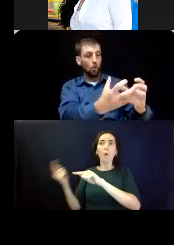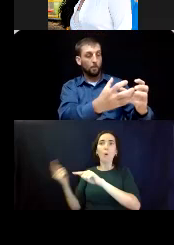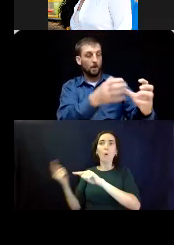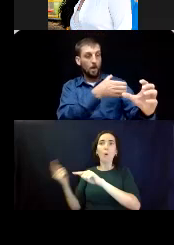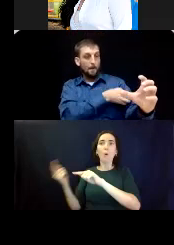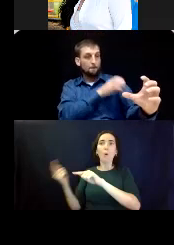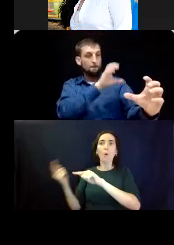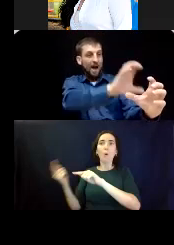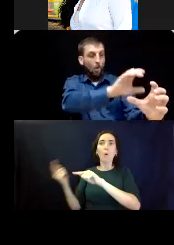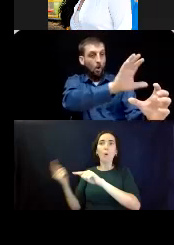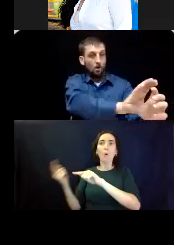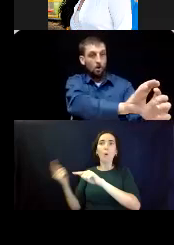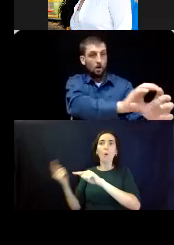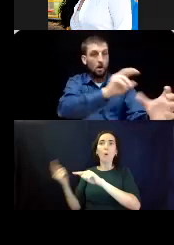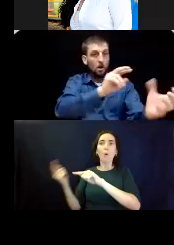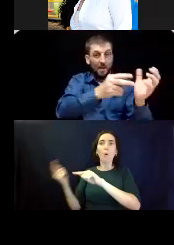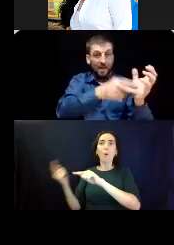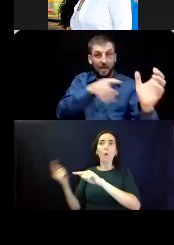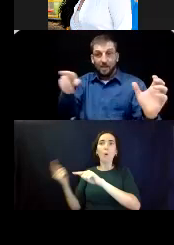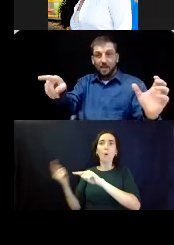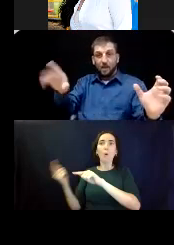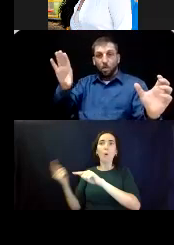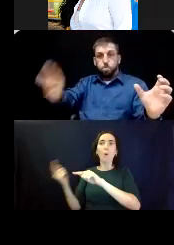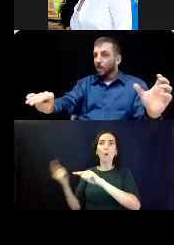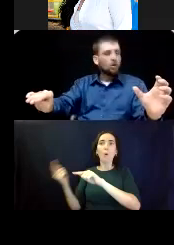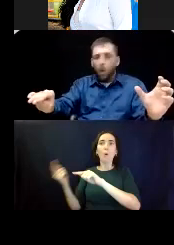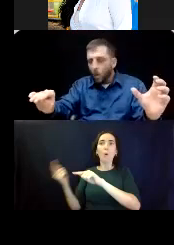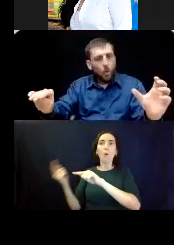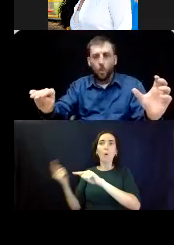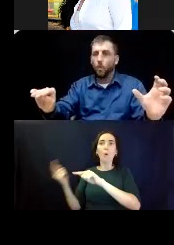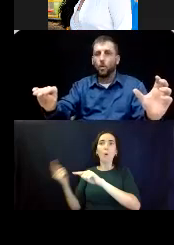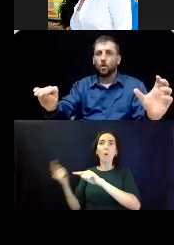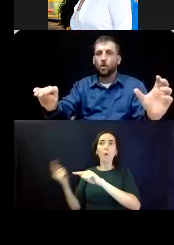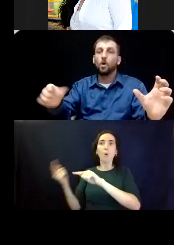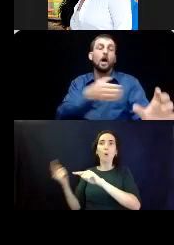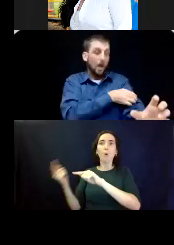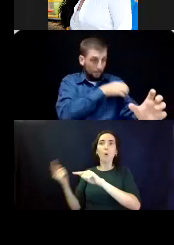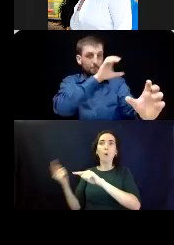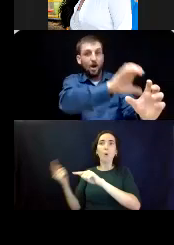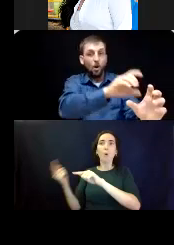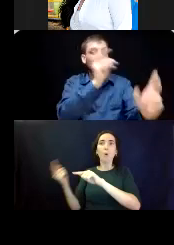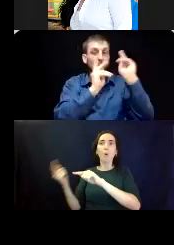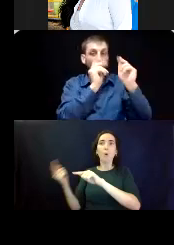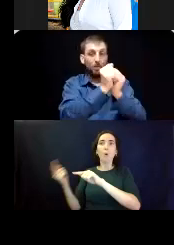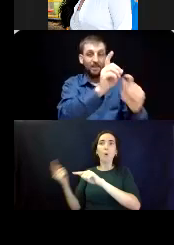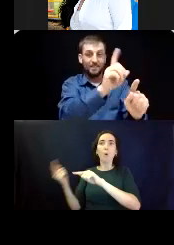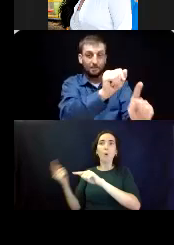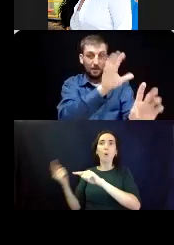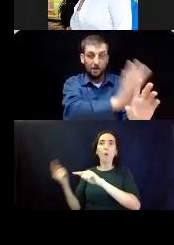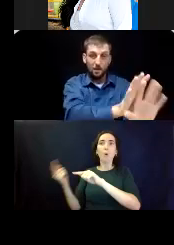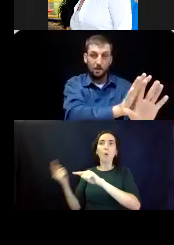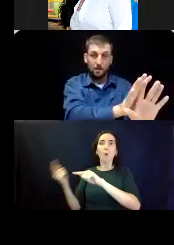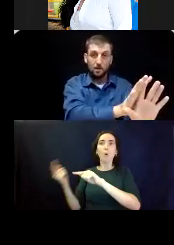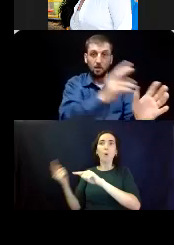have to mean that you're disempowering another. By calling for empowerment of people with disabilities, it's not a demand for the